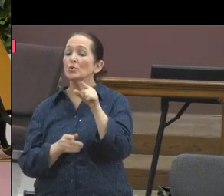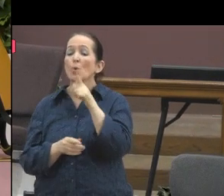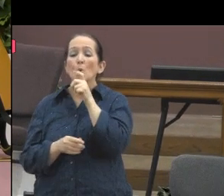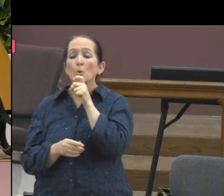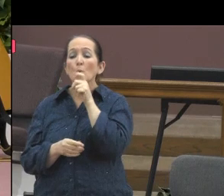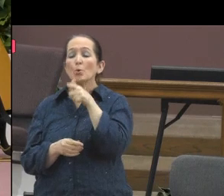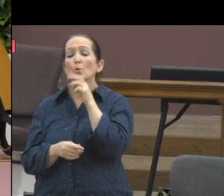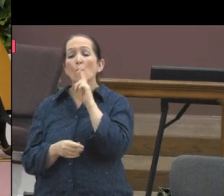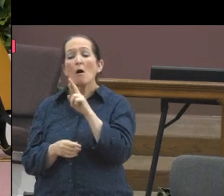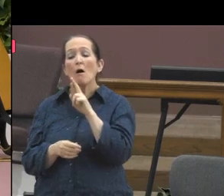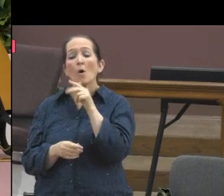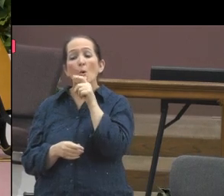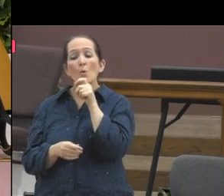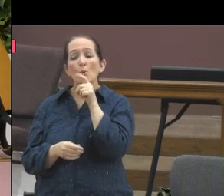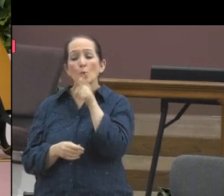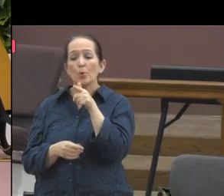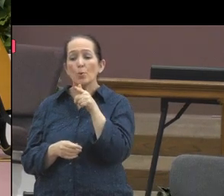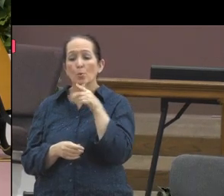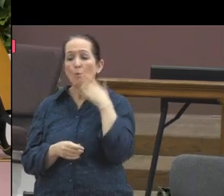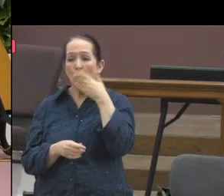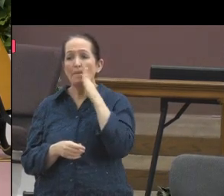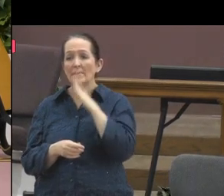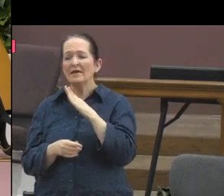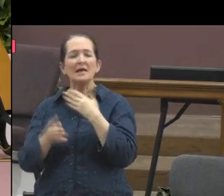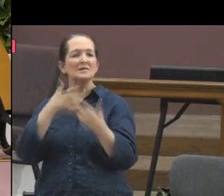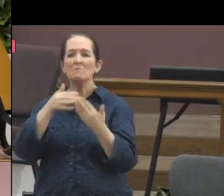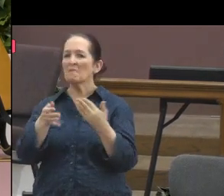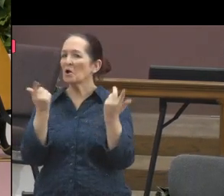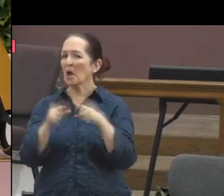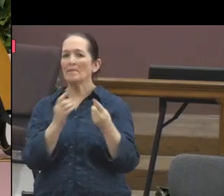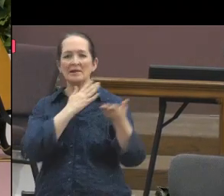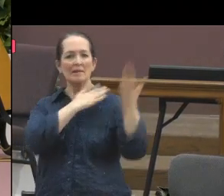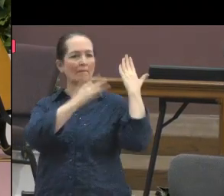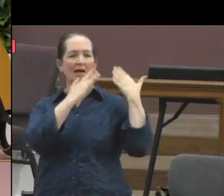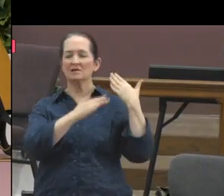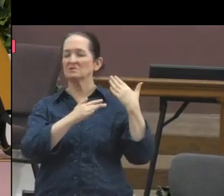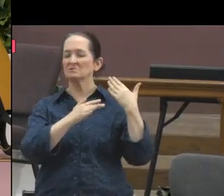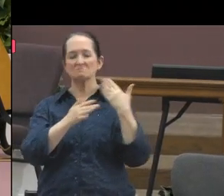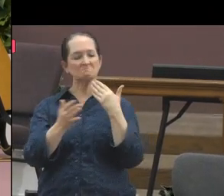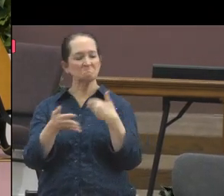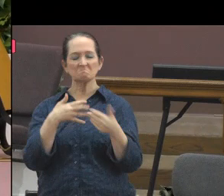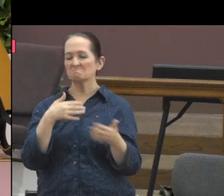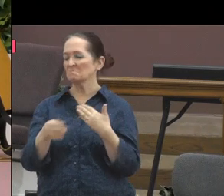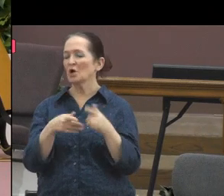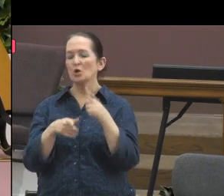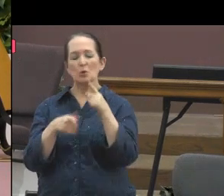Doesn't matter what's happened in the past. That's irrelevant at this point. You can't change any of that.